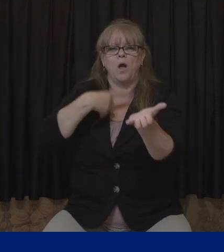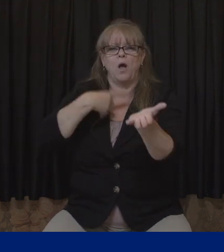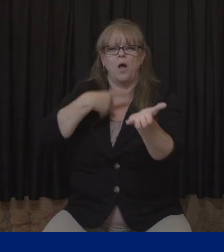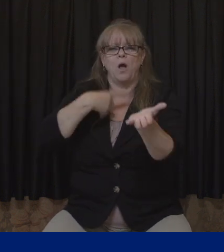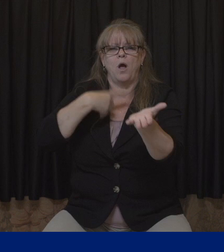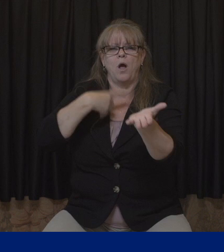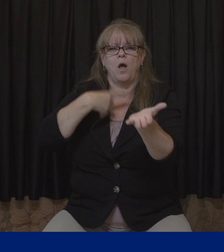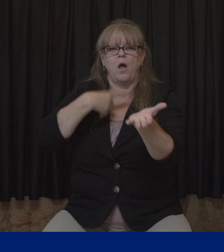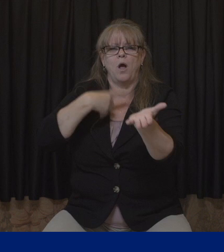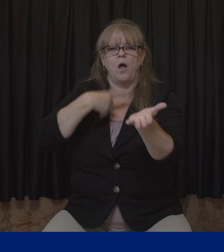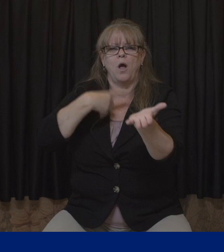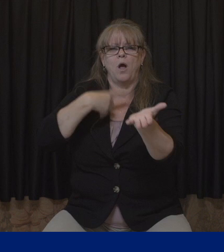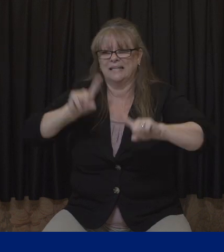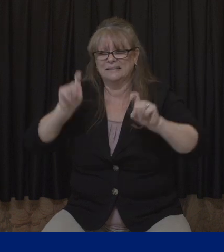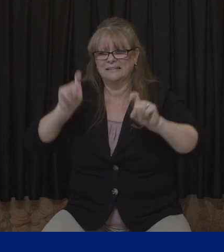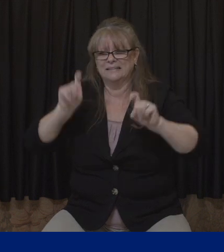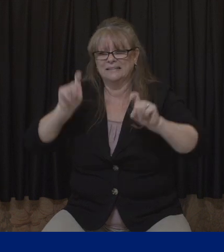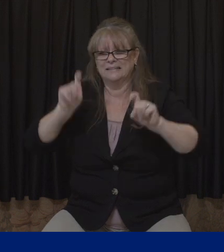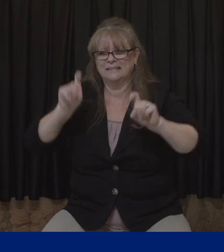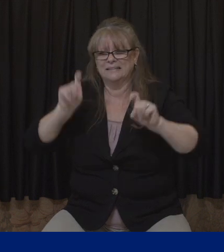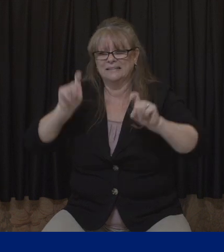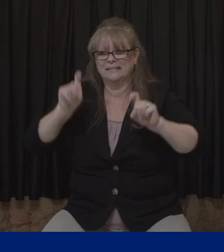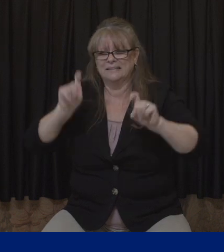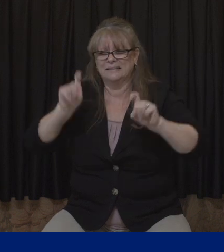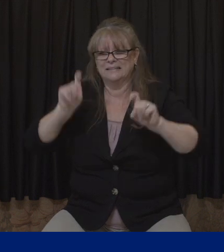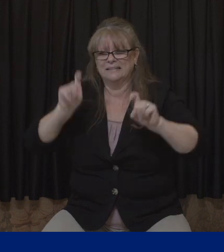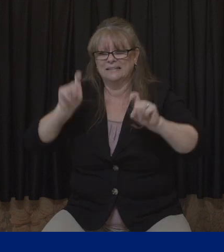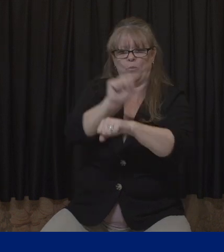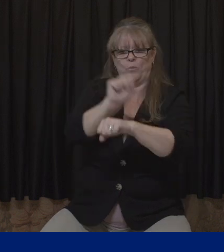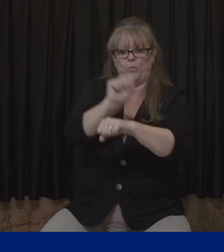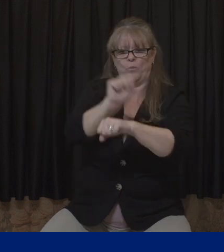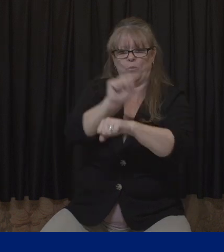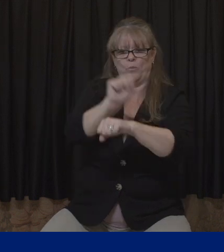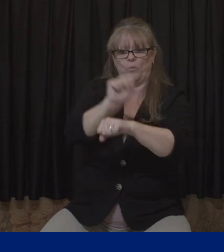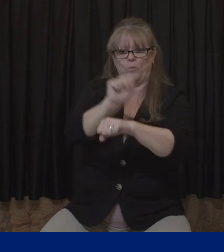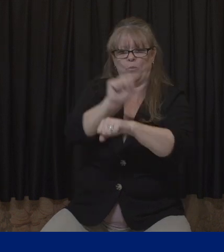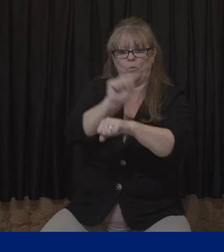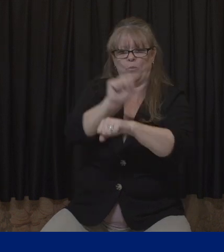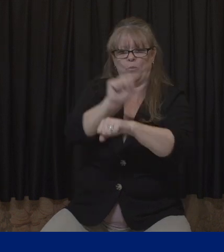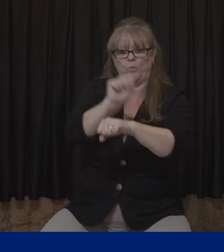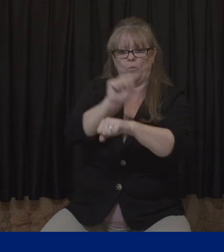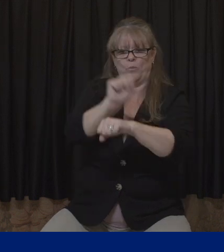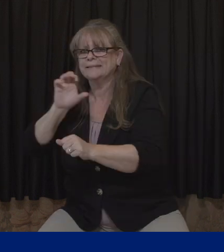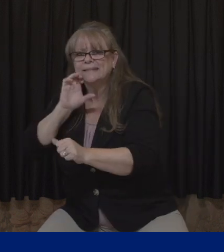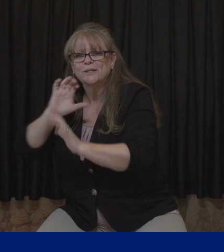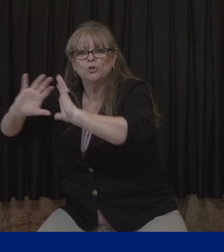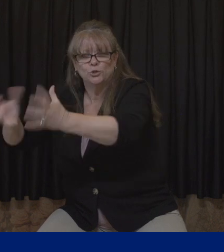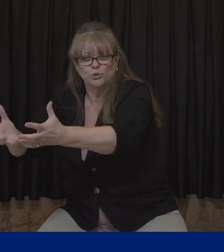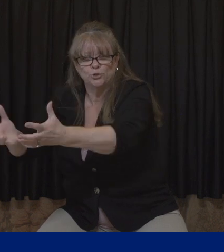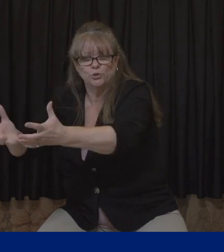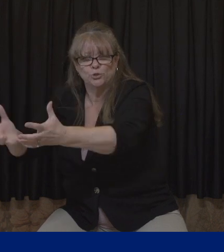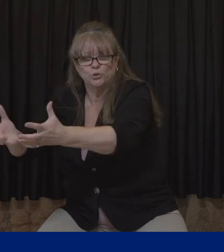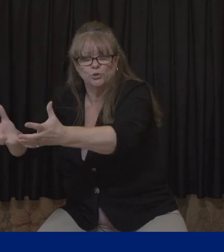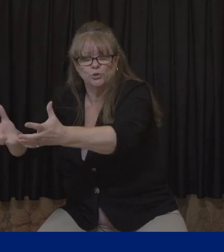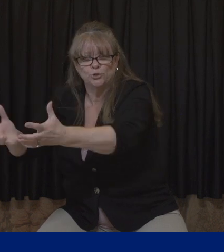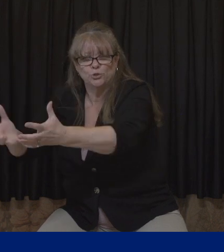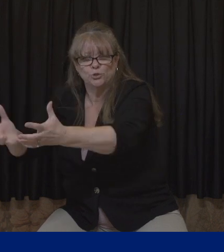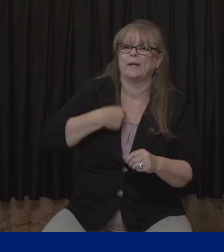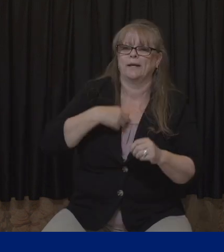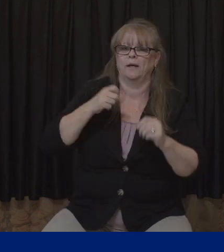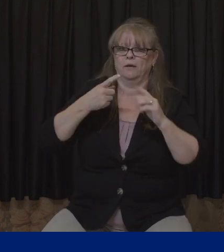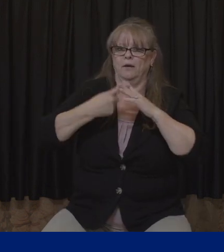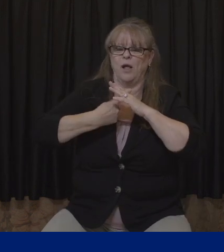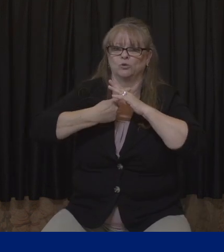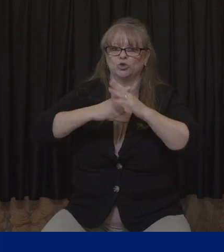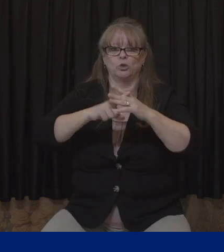the workers without symptoms. We've done that at 3 facilities. We're doing it at more, starting with the largest nursing homes in our state. First, I